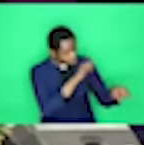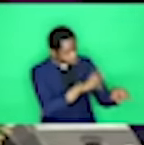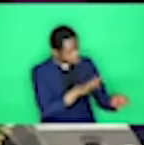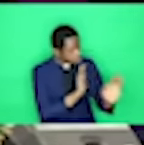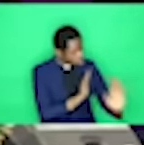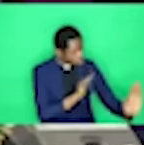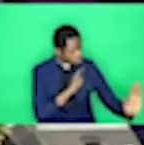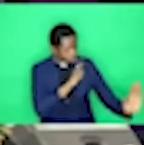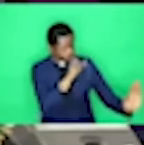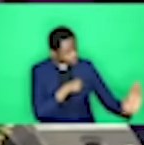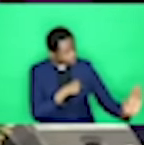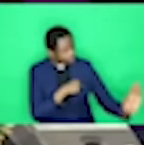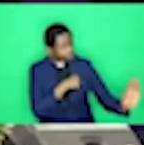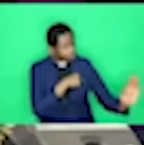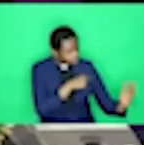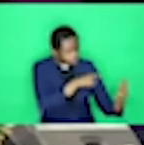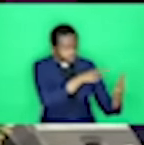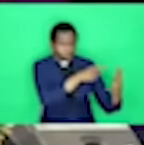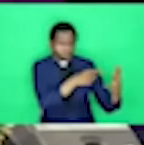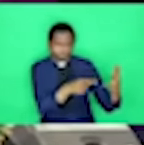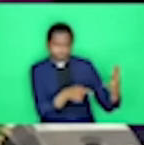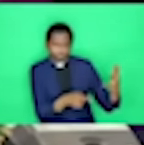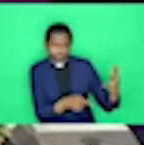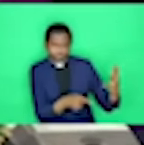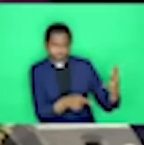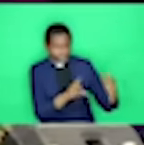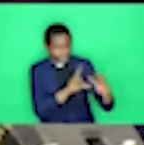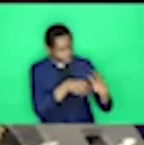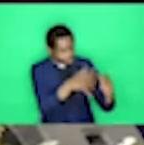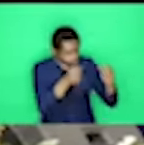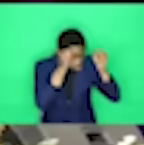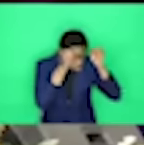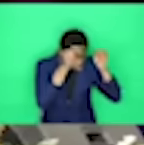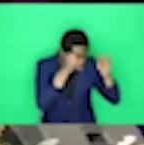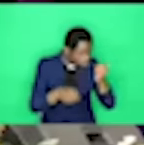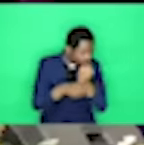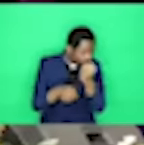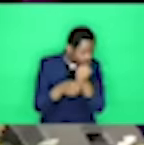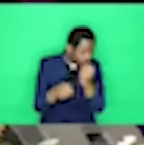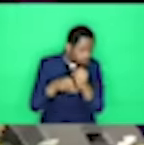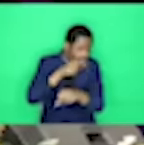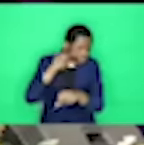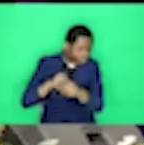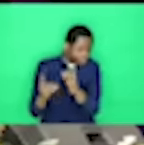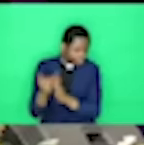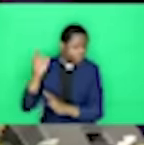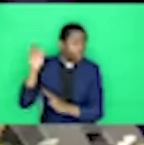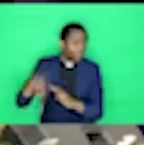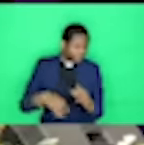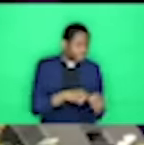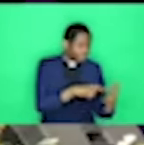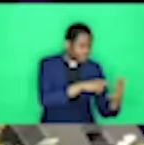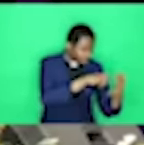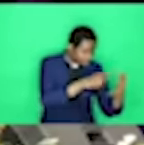they come along with, and their commitment to the cause of the nation. Now